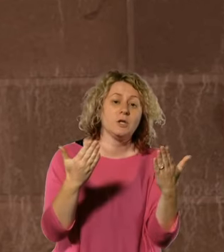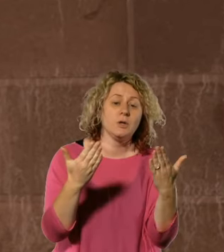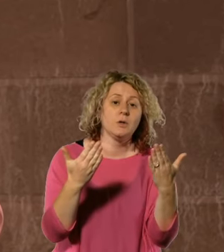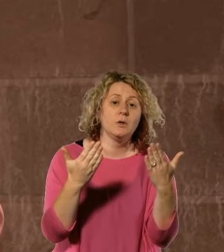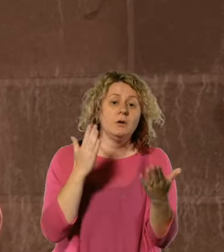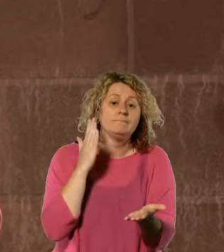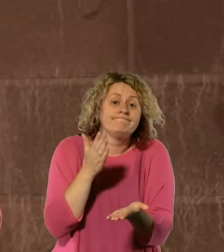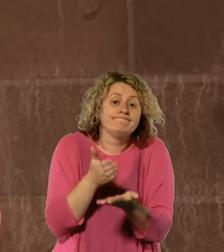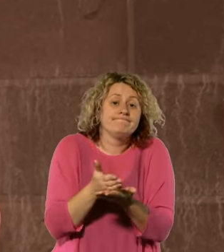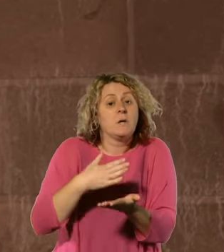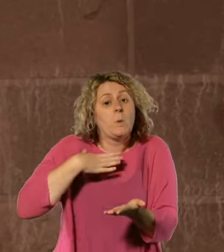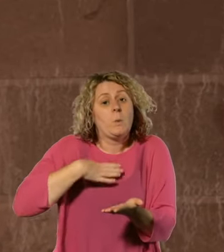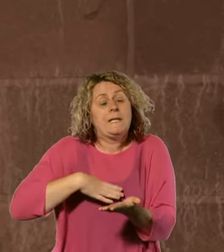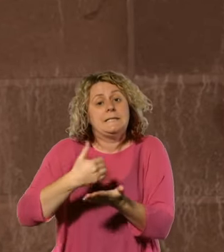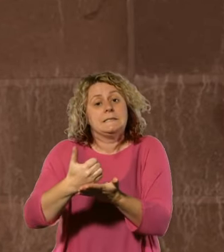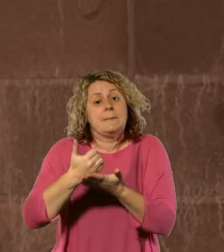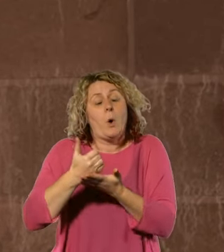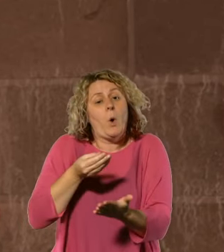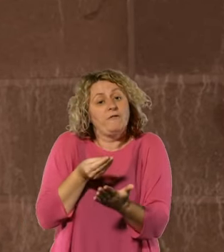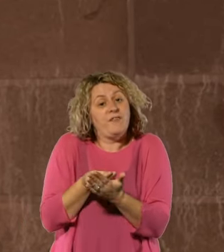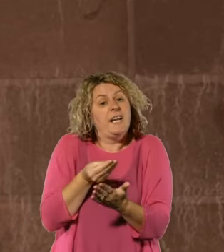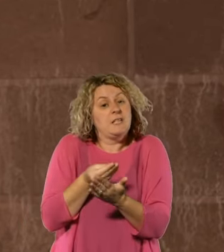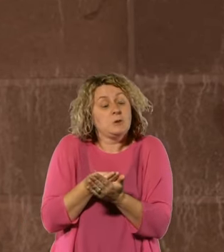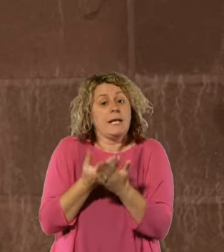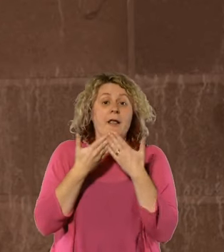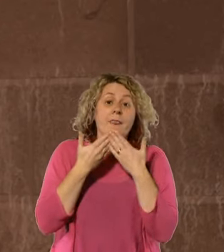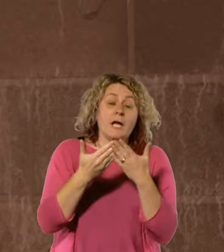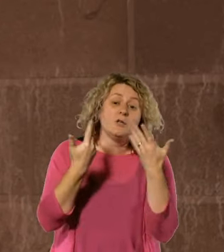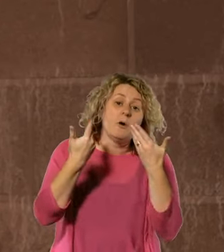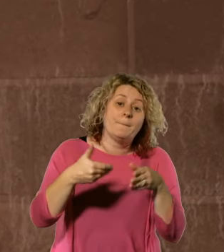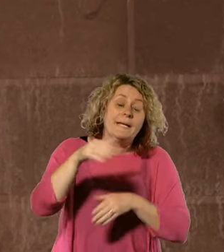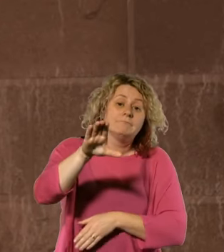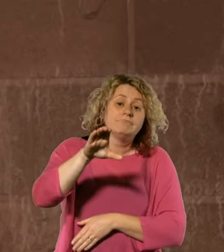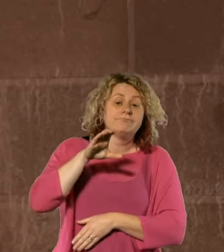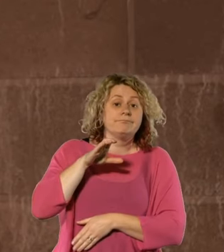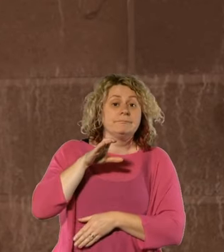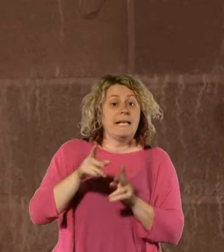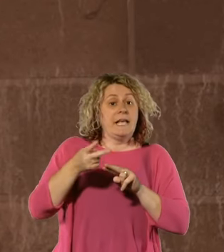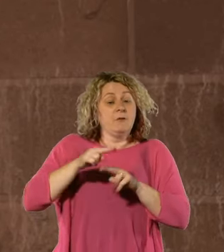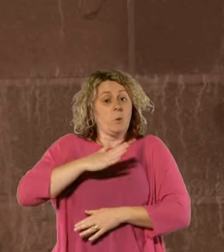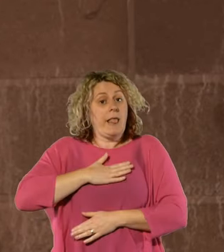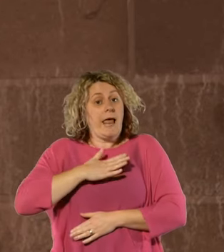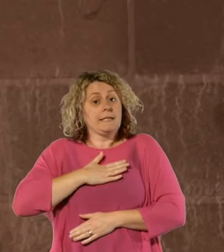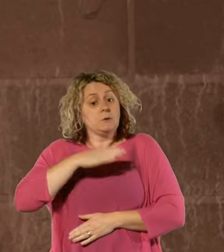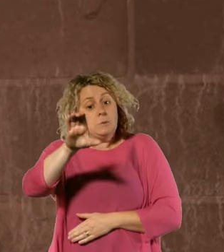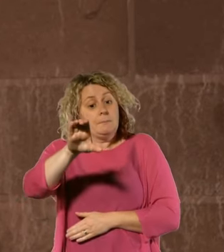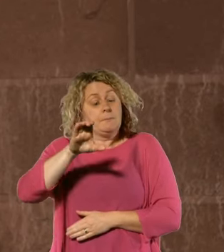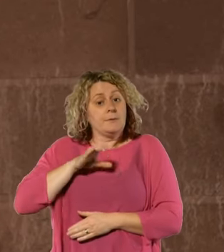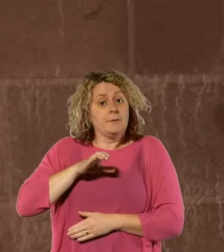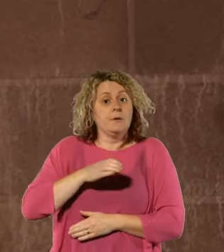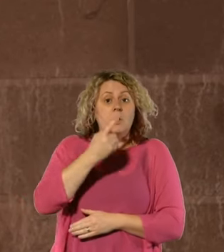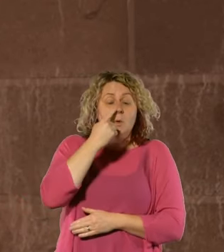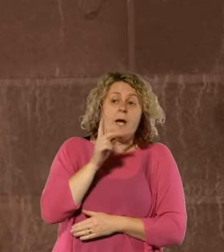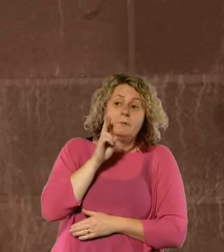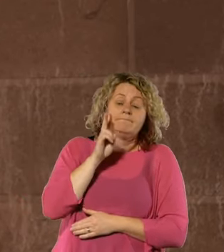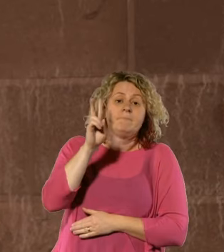support Keswick Ministries financially, do please check out the website where you can find more information. You'll also find there